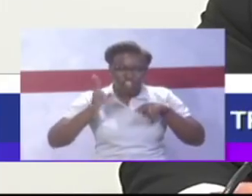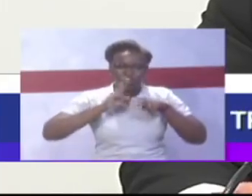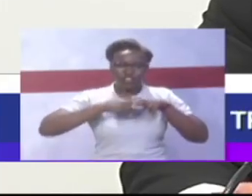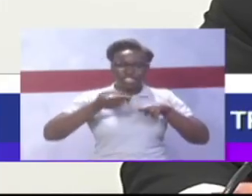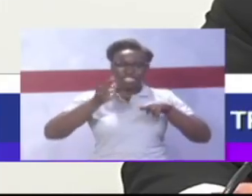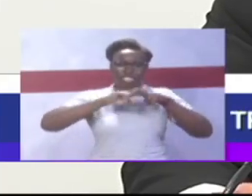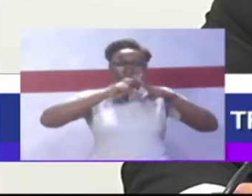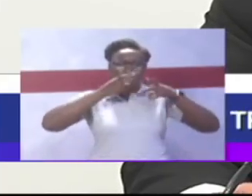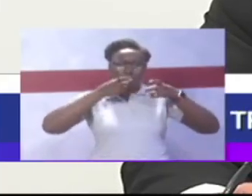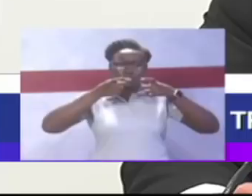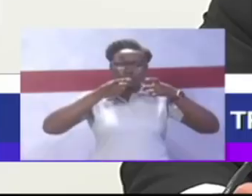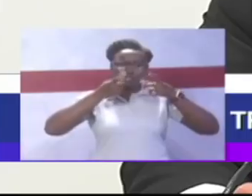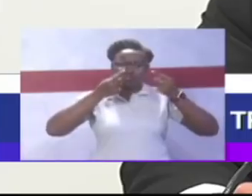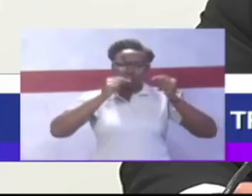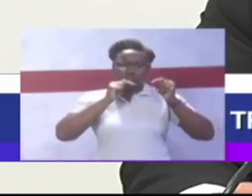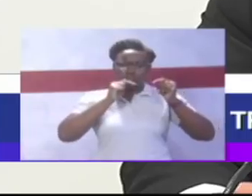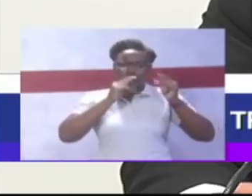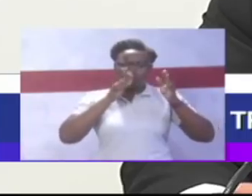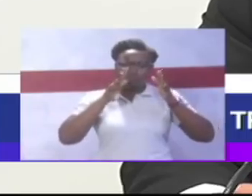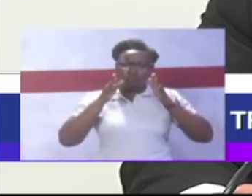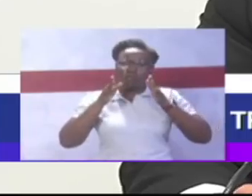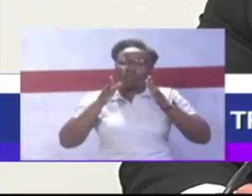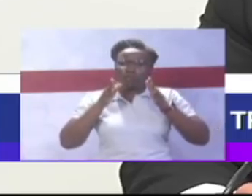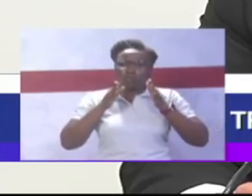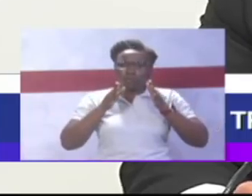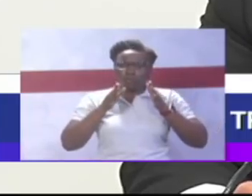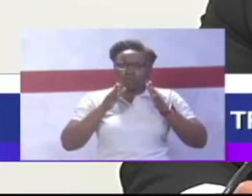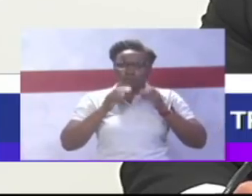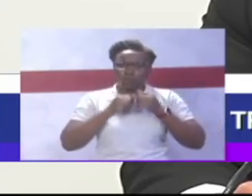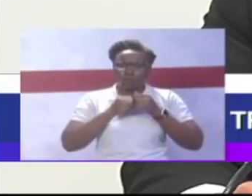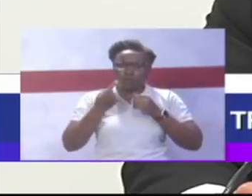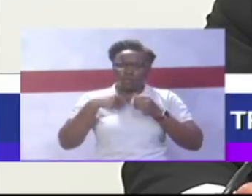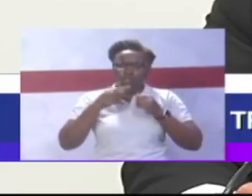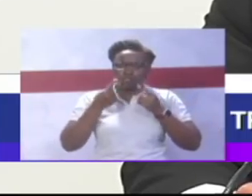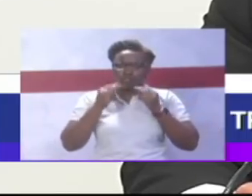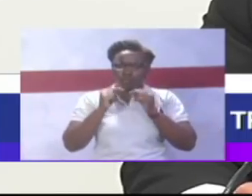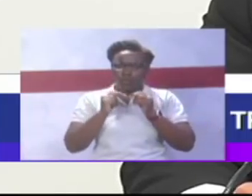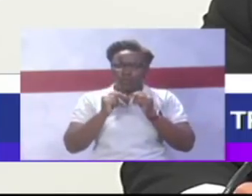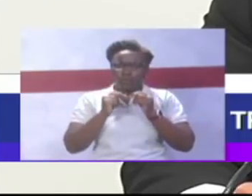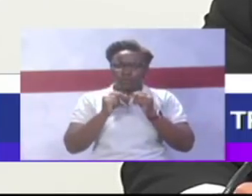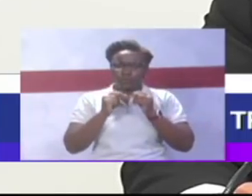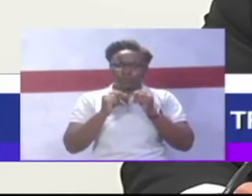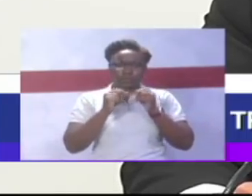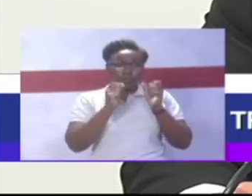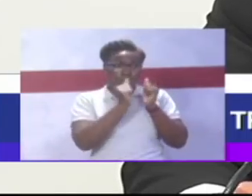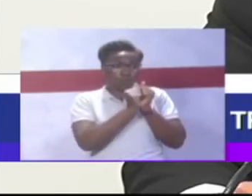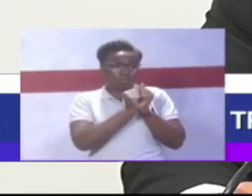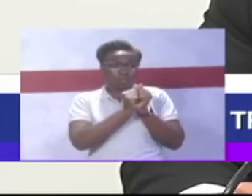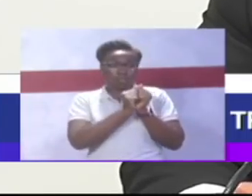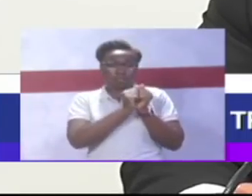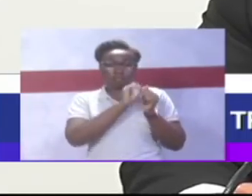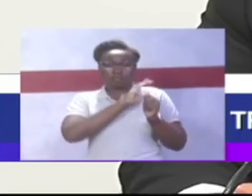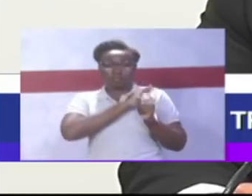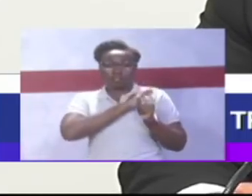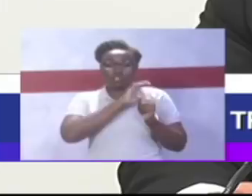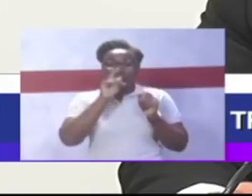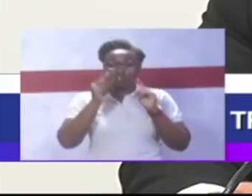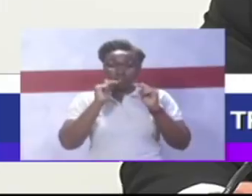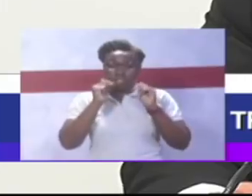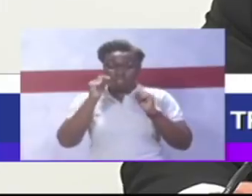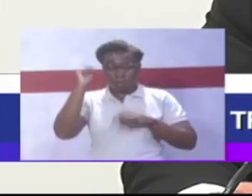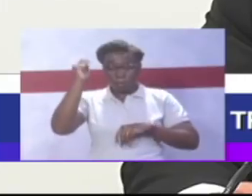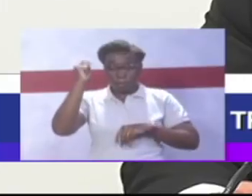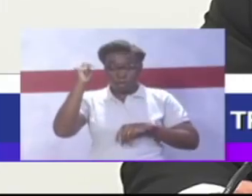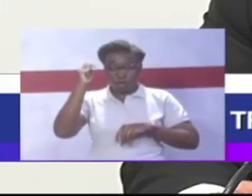made in terms of the policy. We continue to work with the Trinidad and Tobago Police Service as best as we can in terms of breaches, and they have